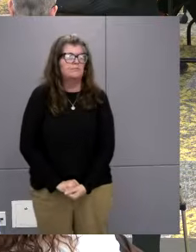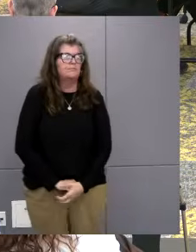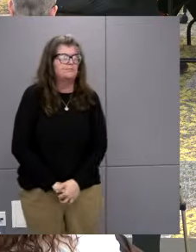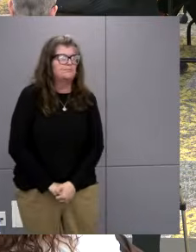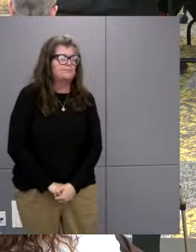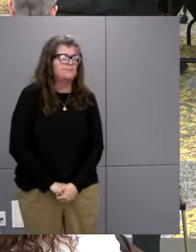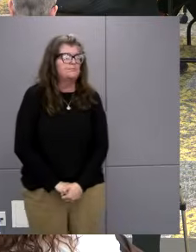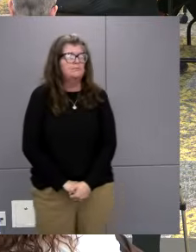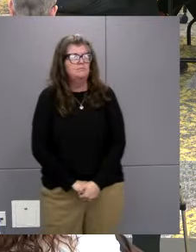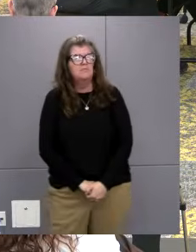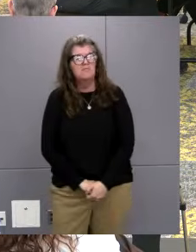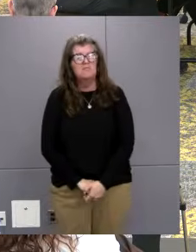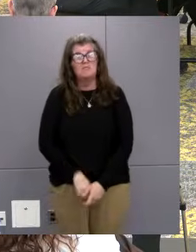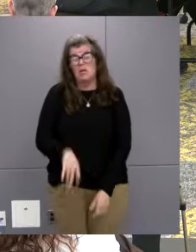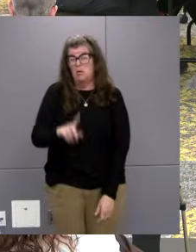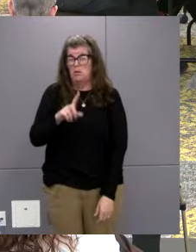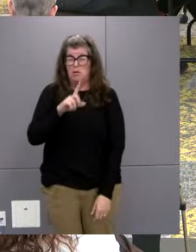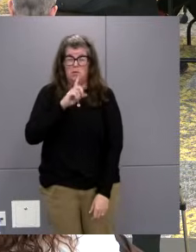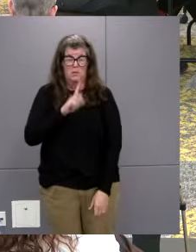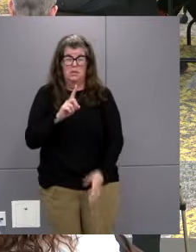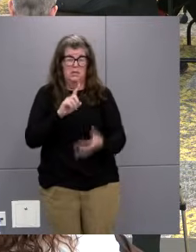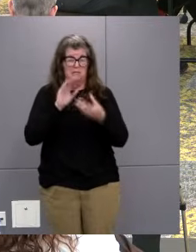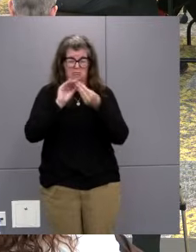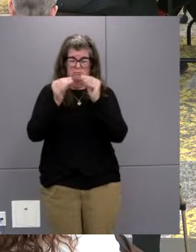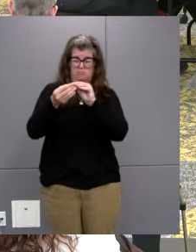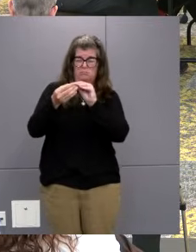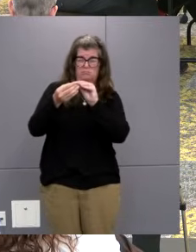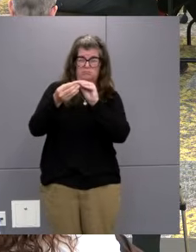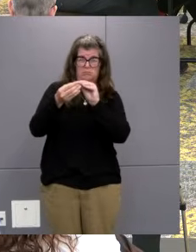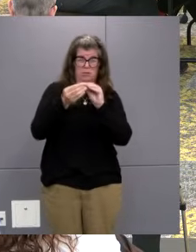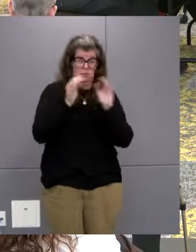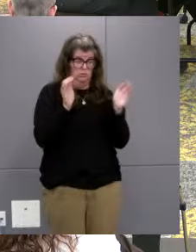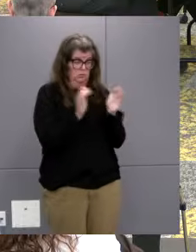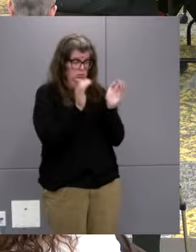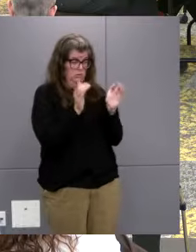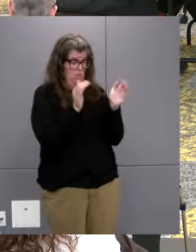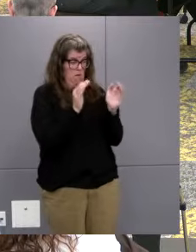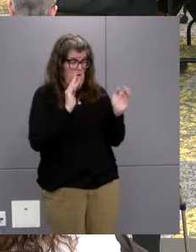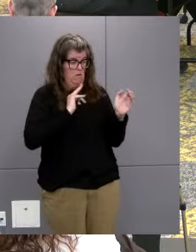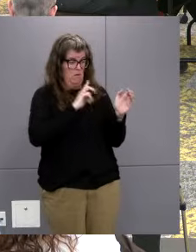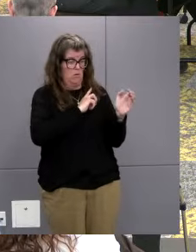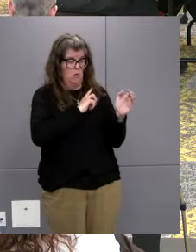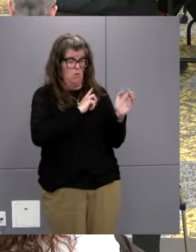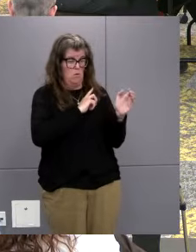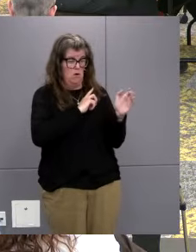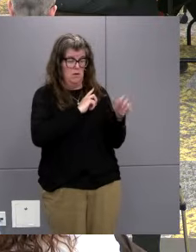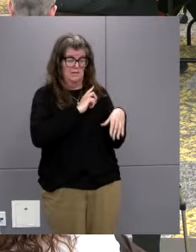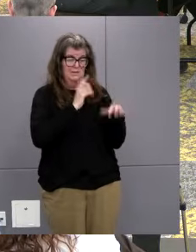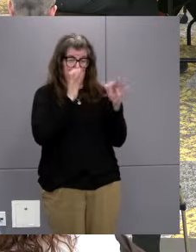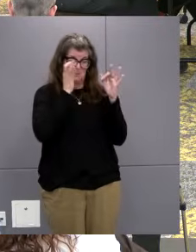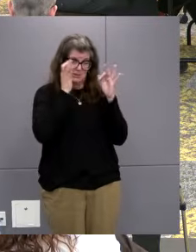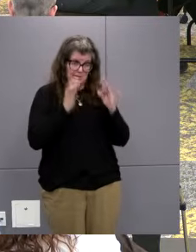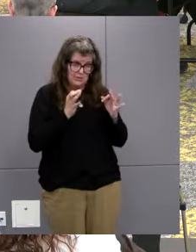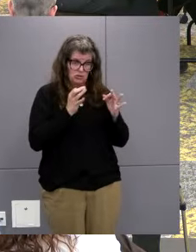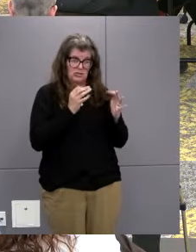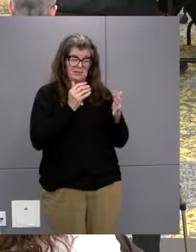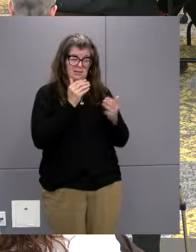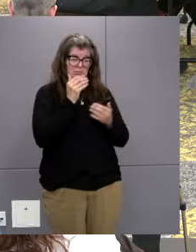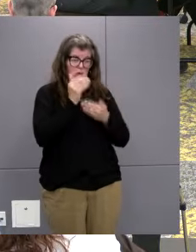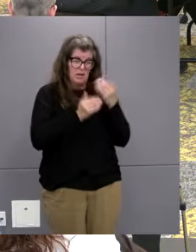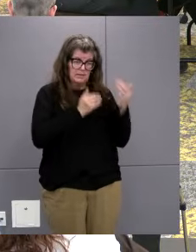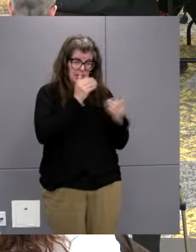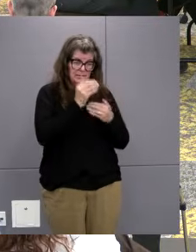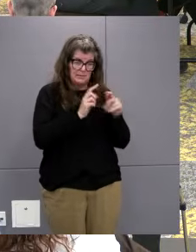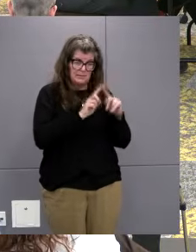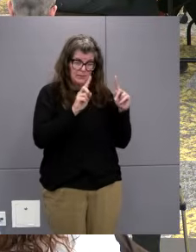It's just a matter of numbers. When you have a small board, okay, the dynamics of decision-making are different, and